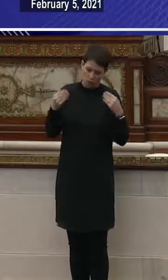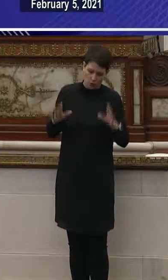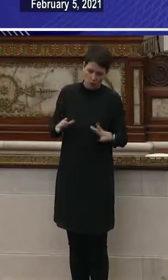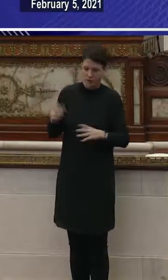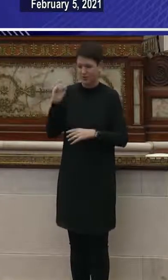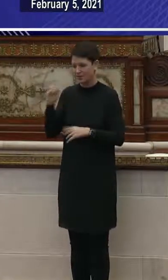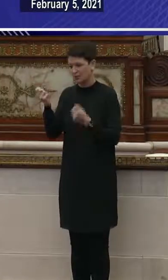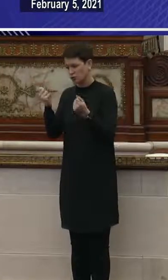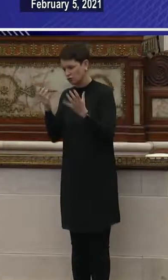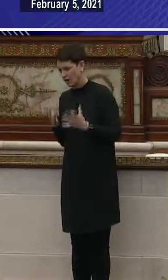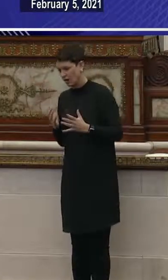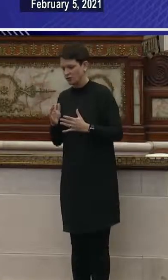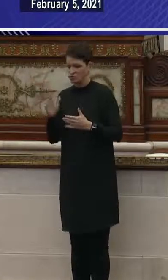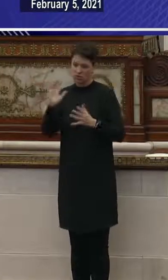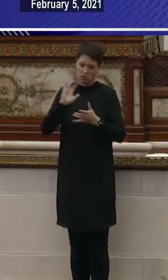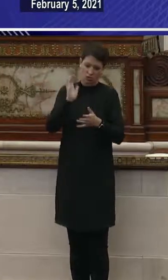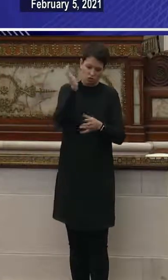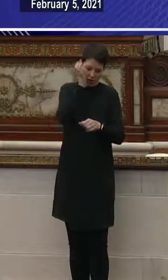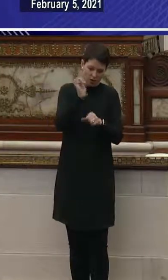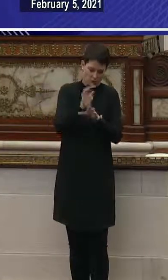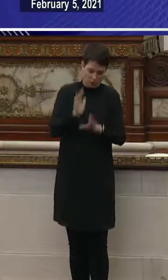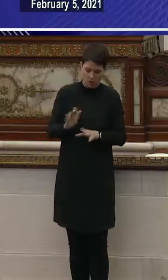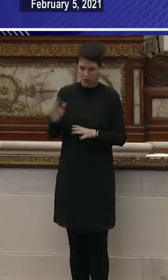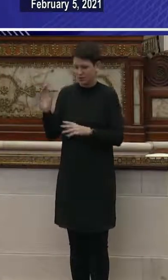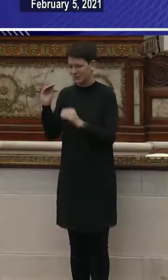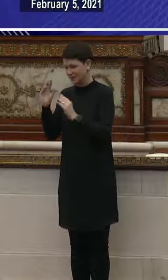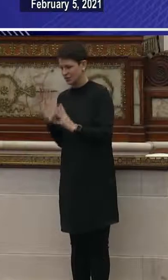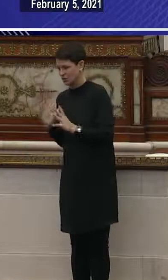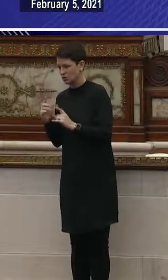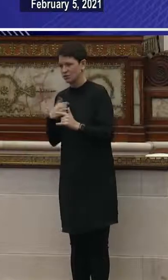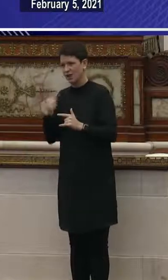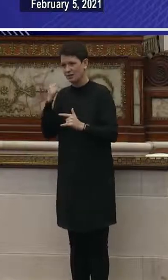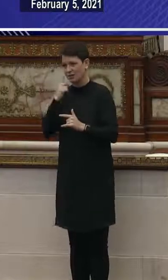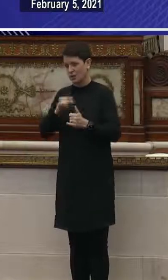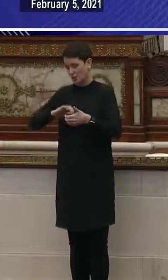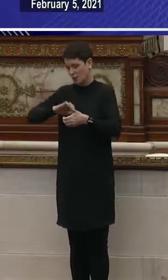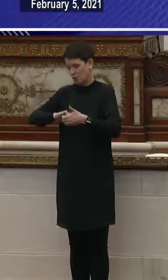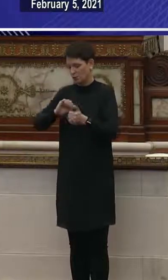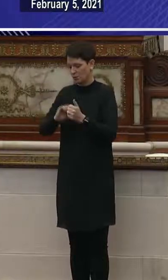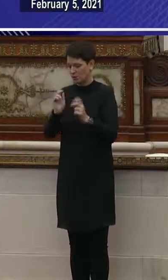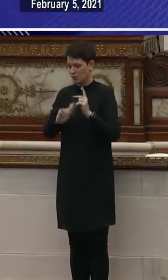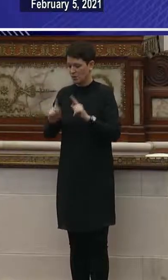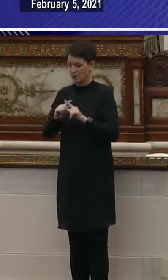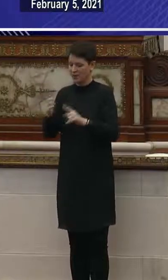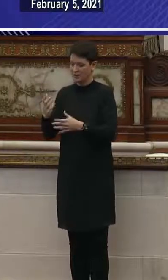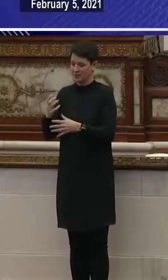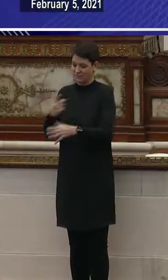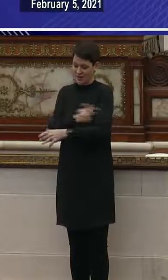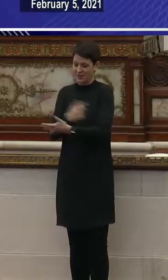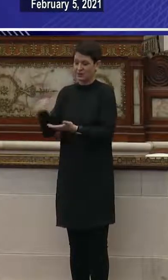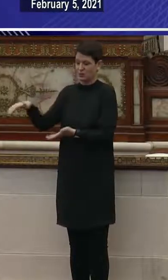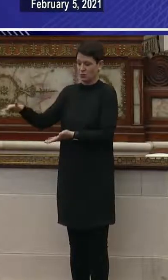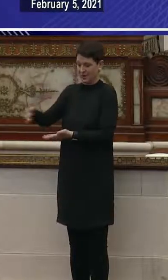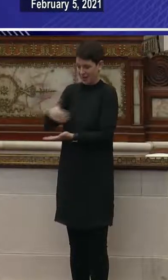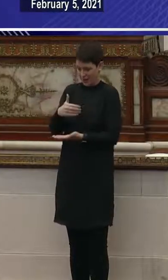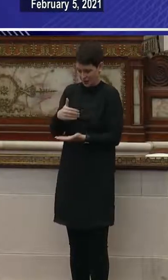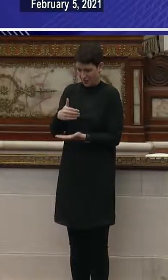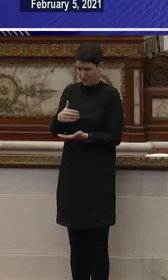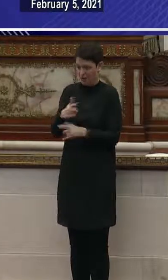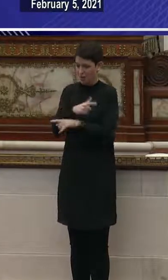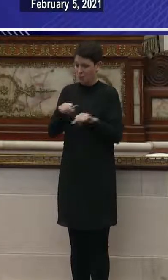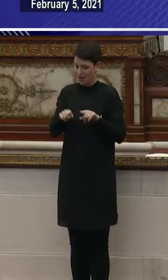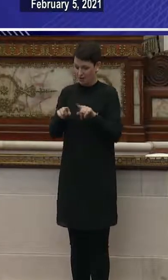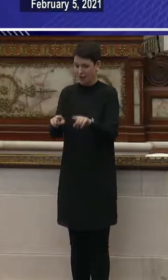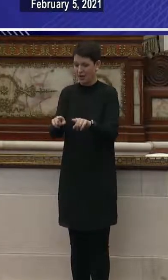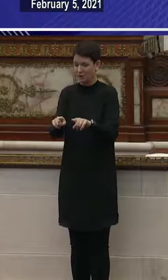SEPTA drivers, sanitation workers, and teachers. I was wondering if we could partner with folks as we're getting these vaccines in, and we could do them parallel. So